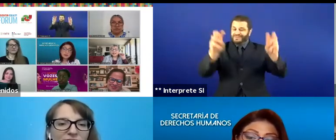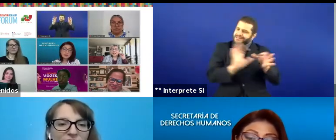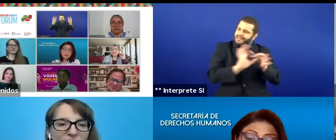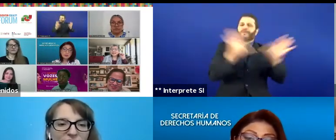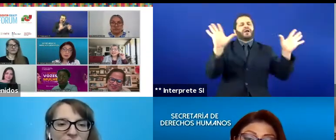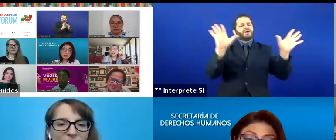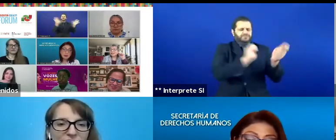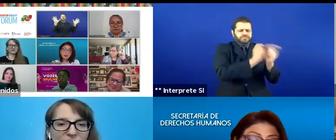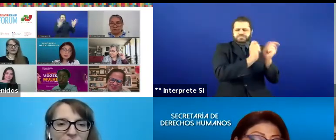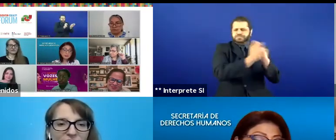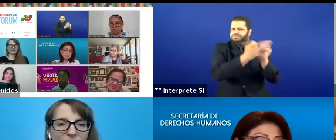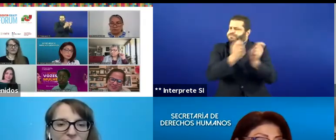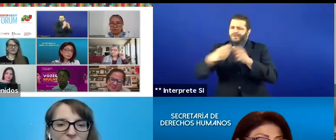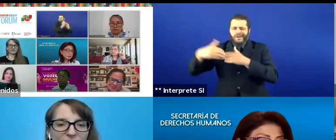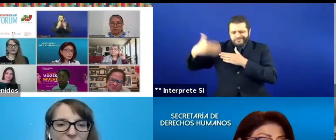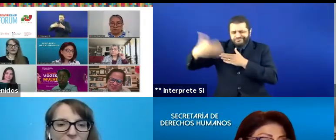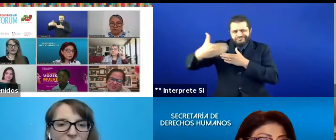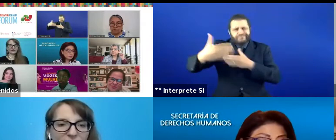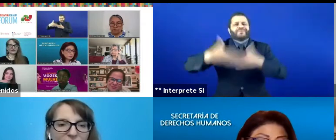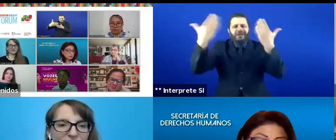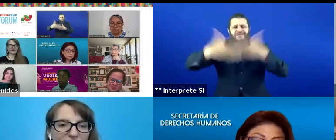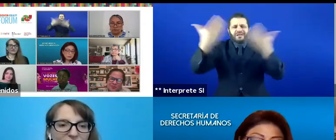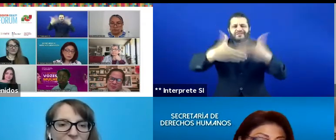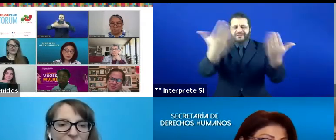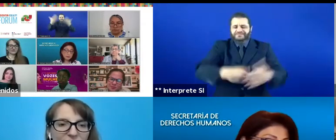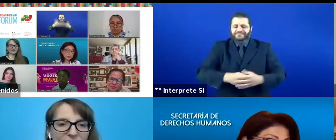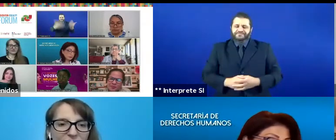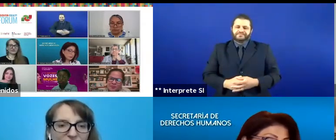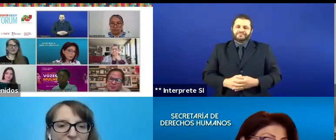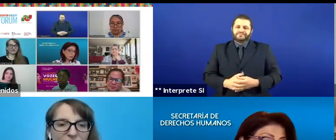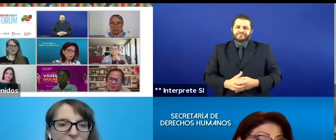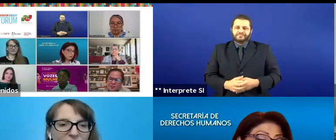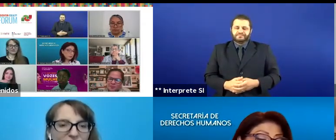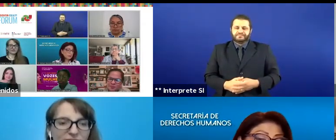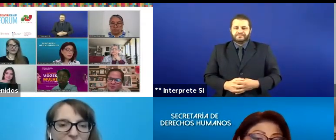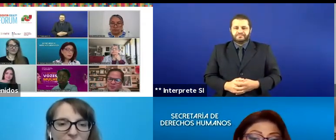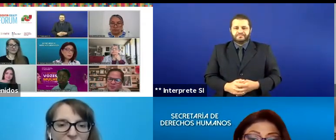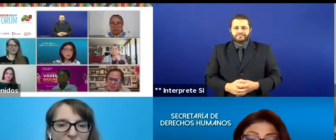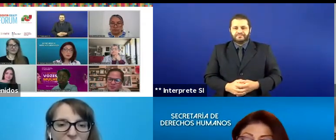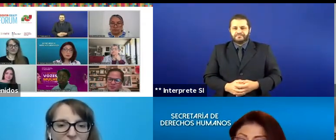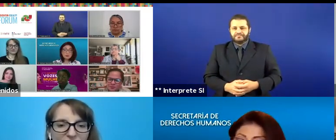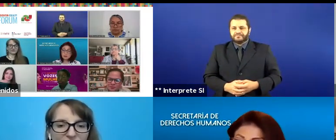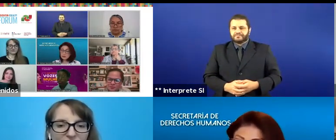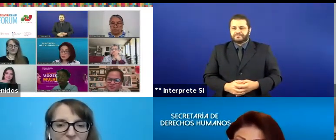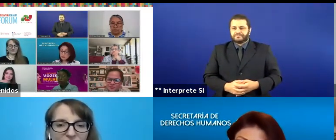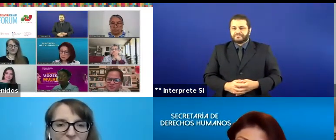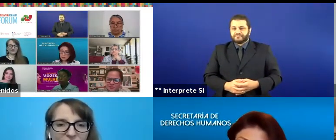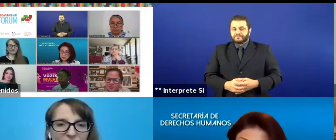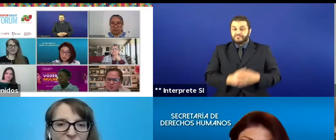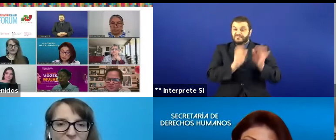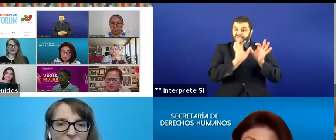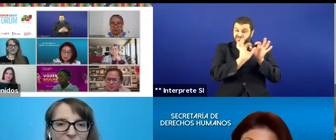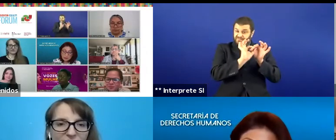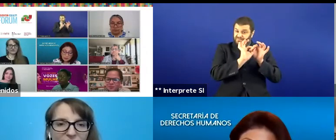Los movimientos feministas han estado en el corazón de la construcción de las democracias y las democracias en sí no son una